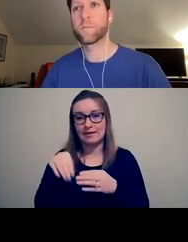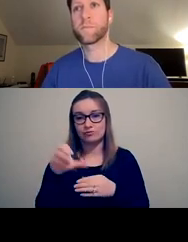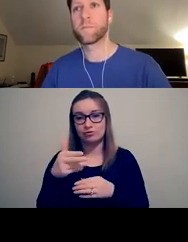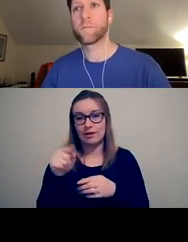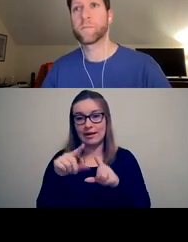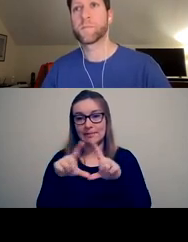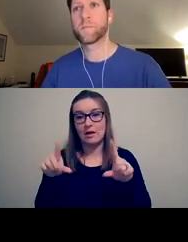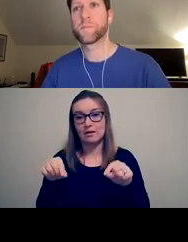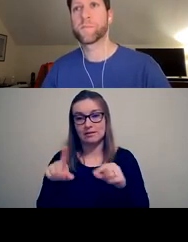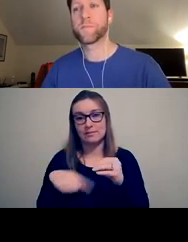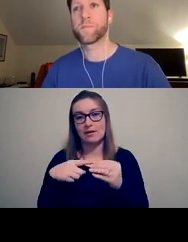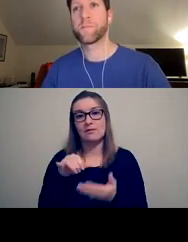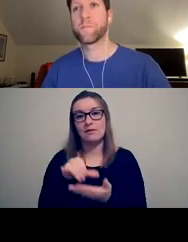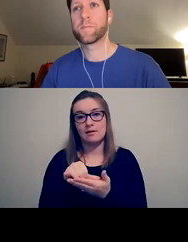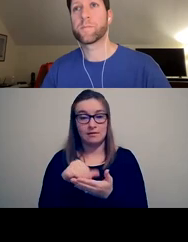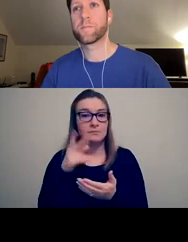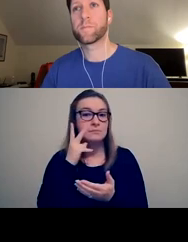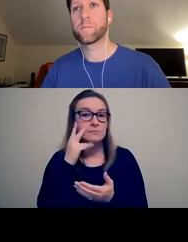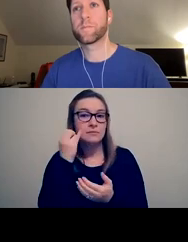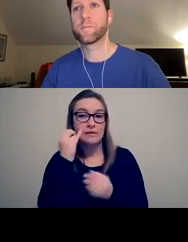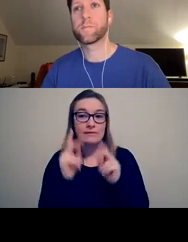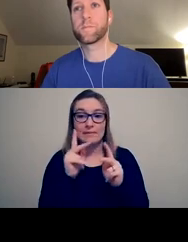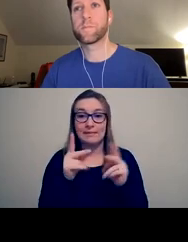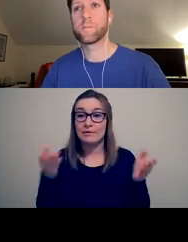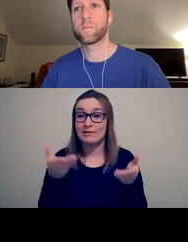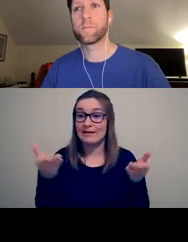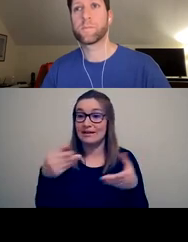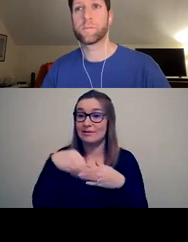I wanted to see if people on the call